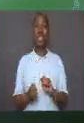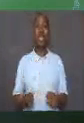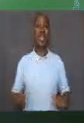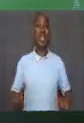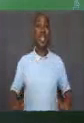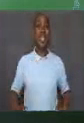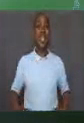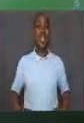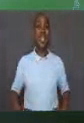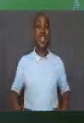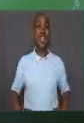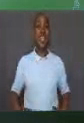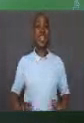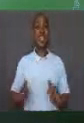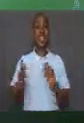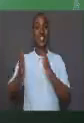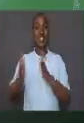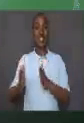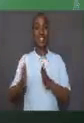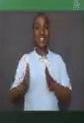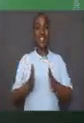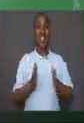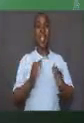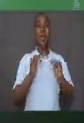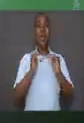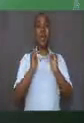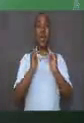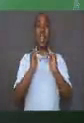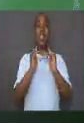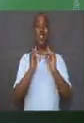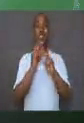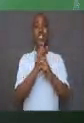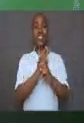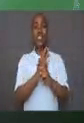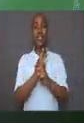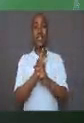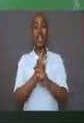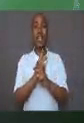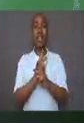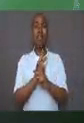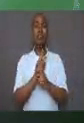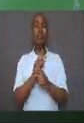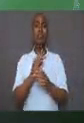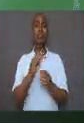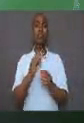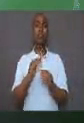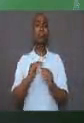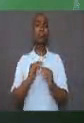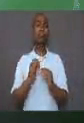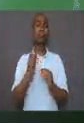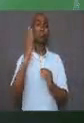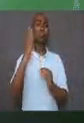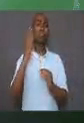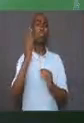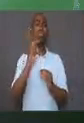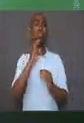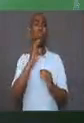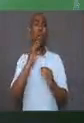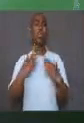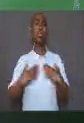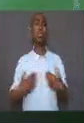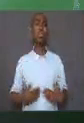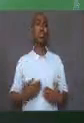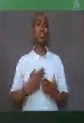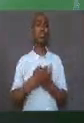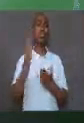kidneys manage to maintain balance. They remove excess water from our bodies through